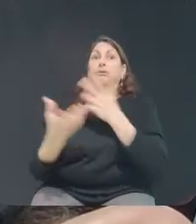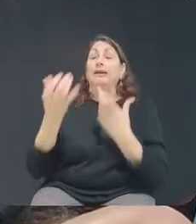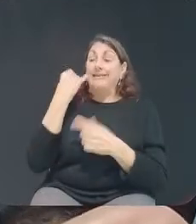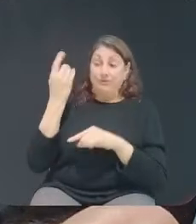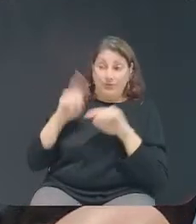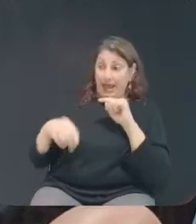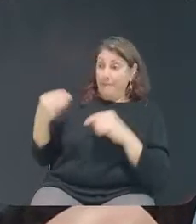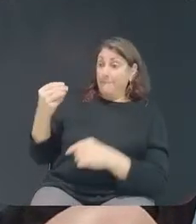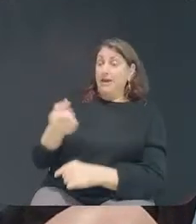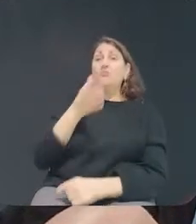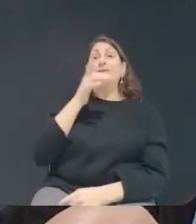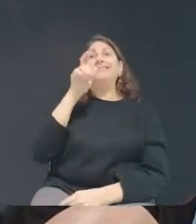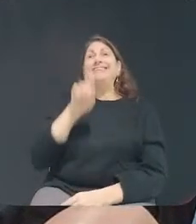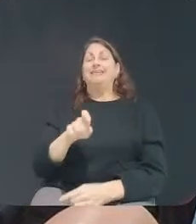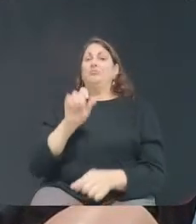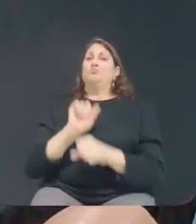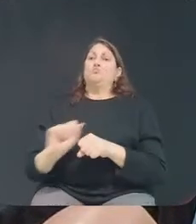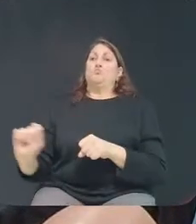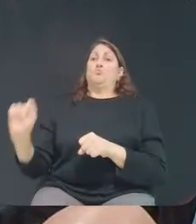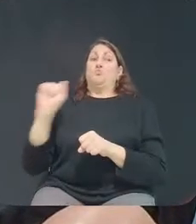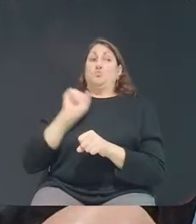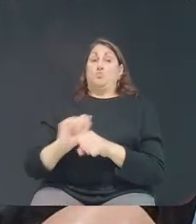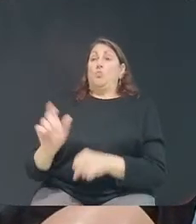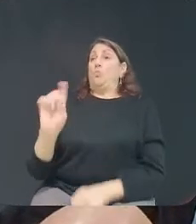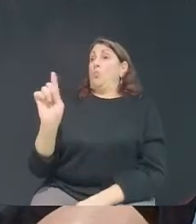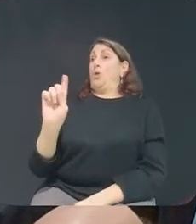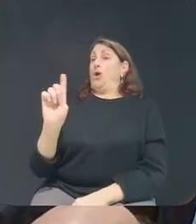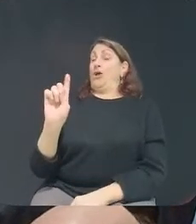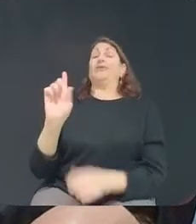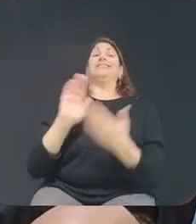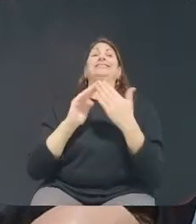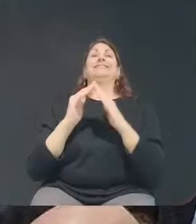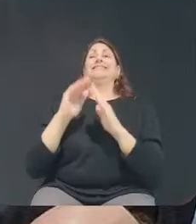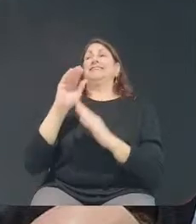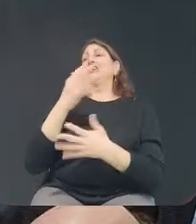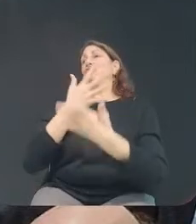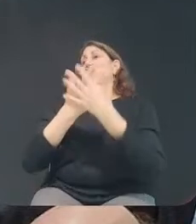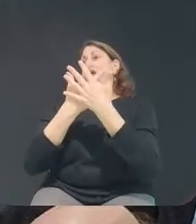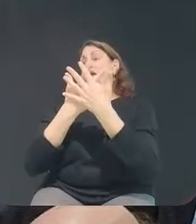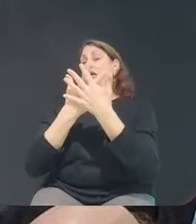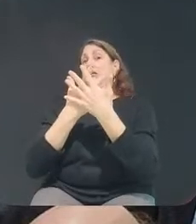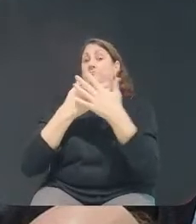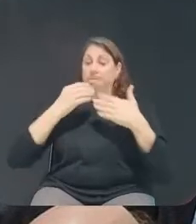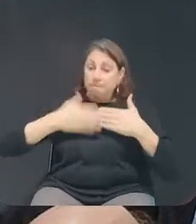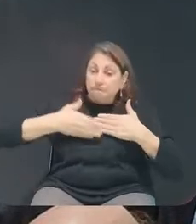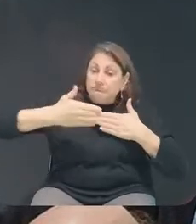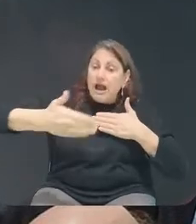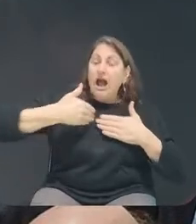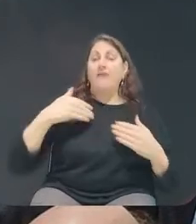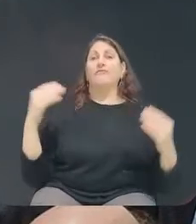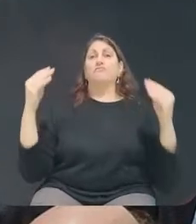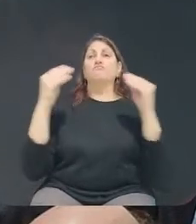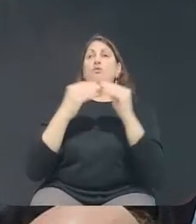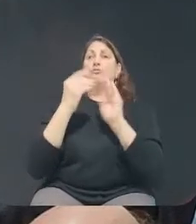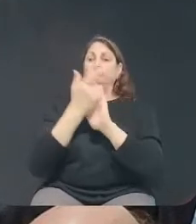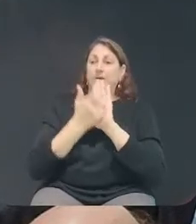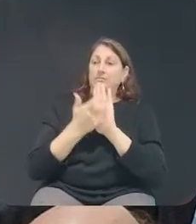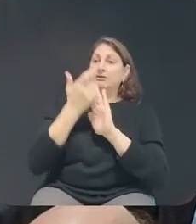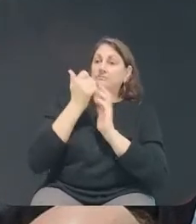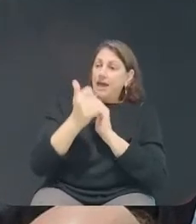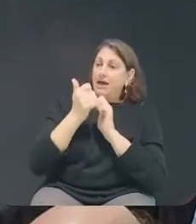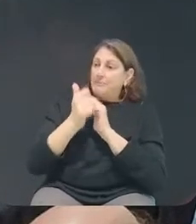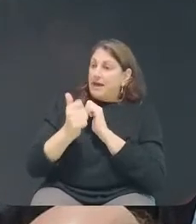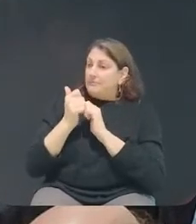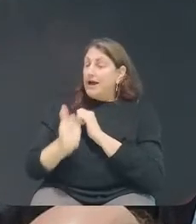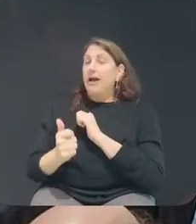sentenced to hard labor at the city jail. In the following years, more ordinances were passed to further define what could constitute